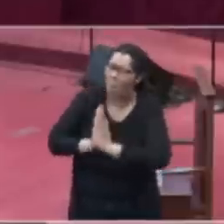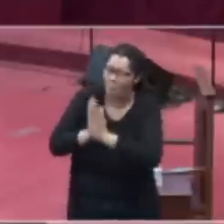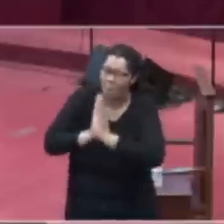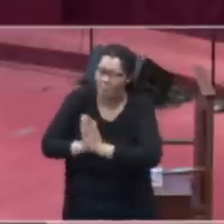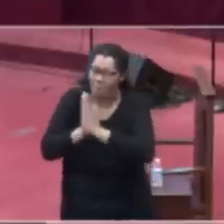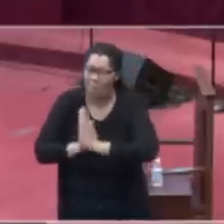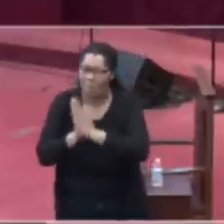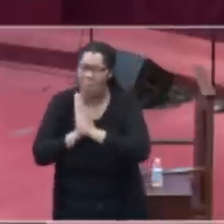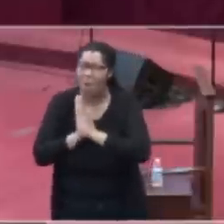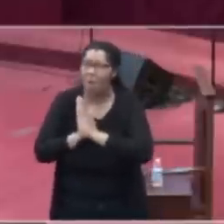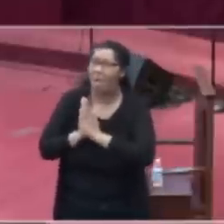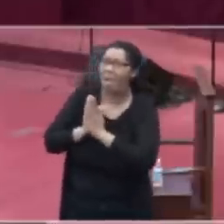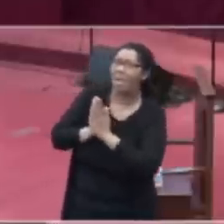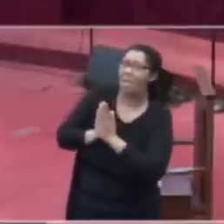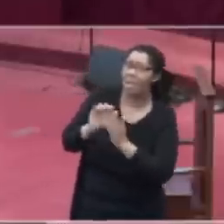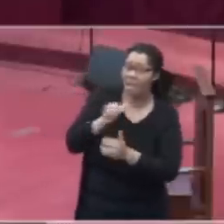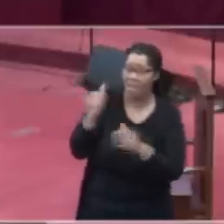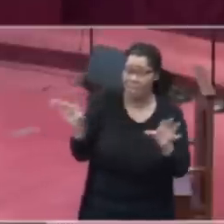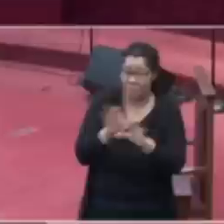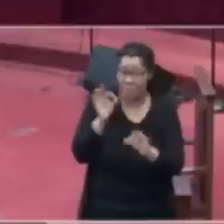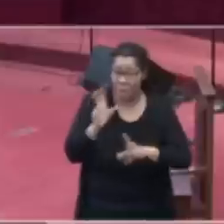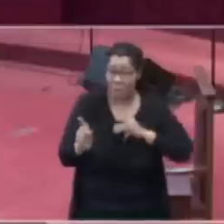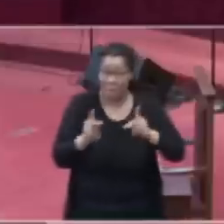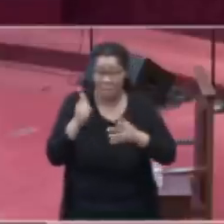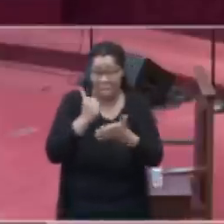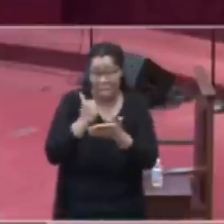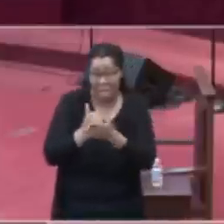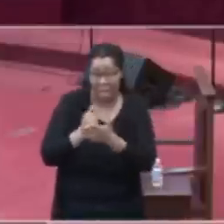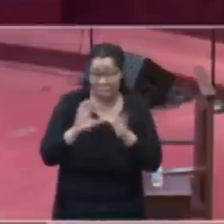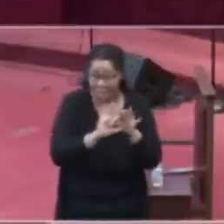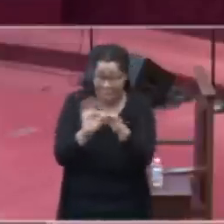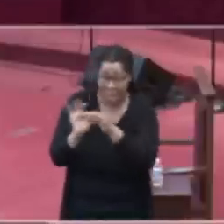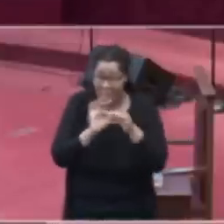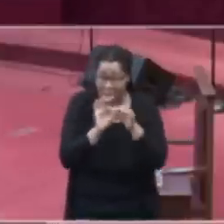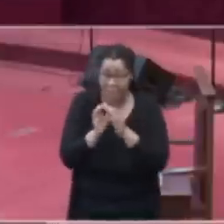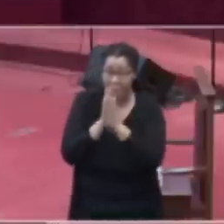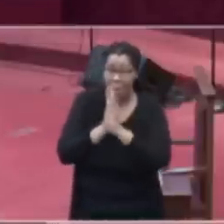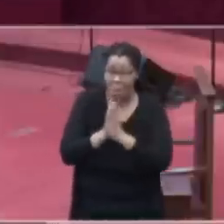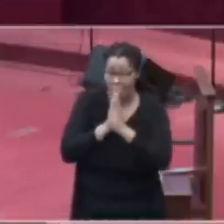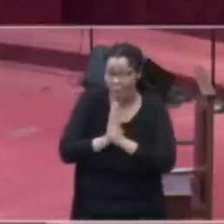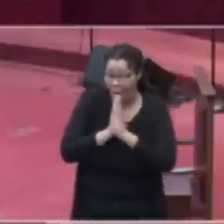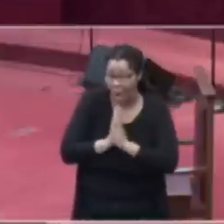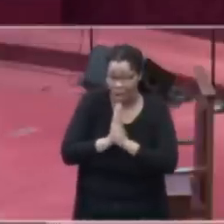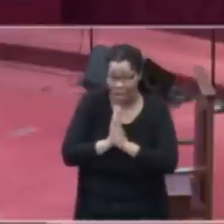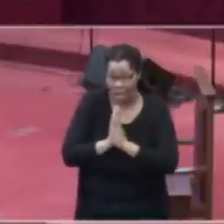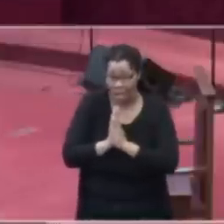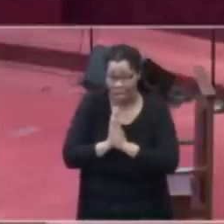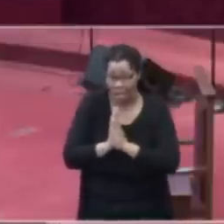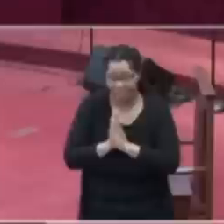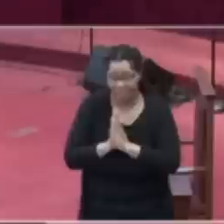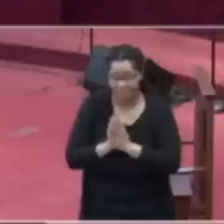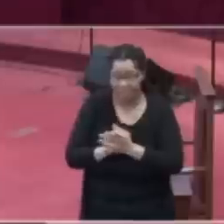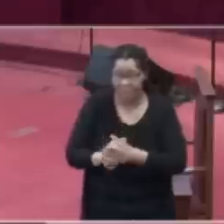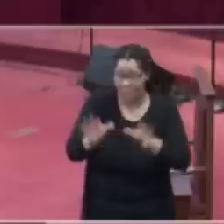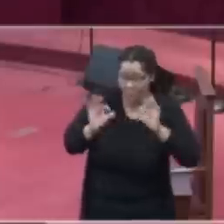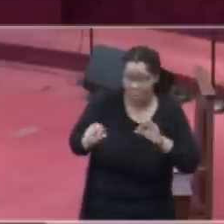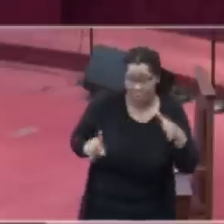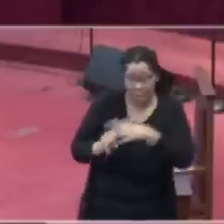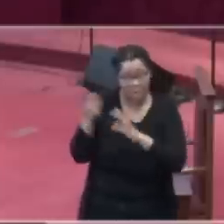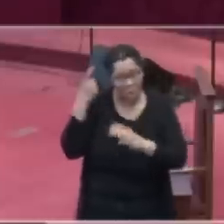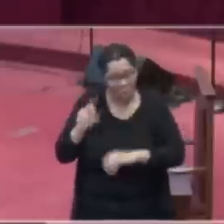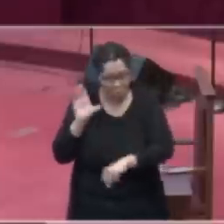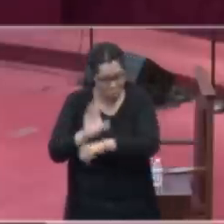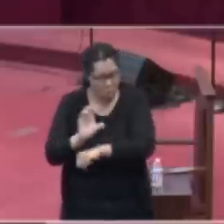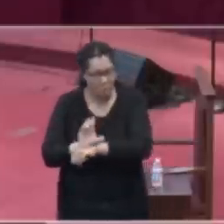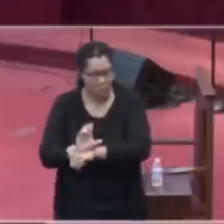we sought other spiritual people to join us in consecrated prayer, we had perfect attendance in